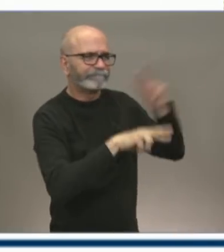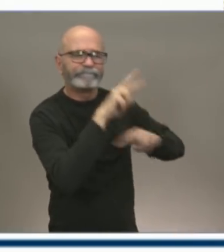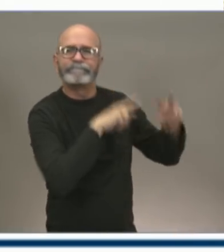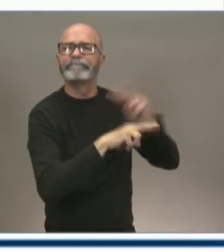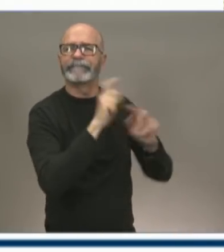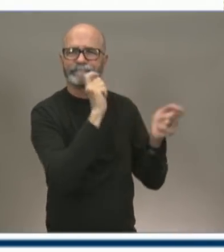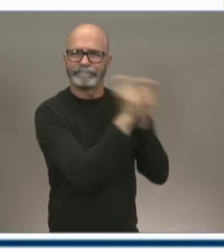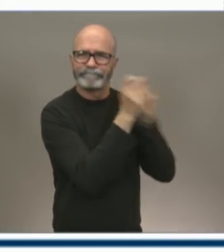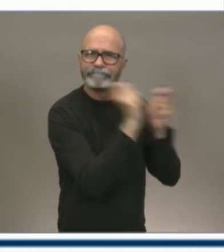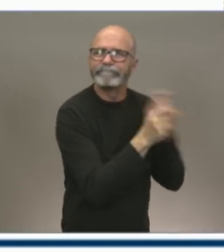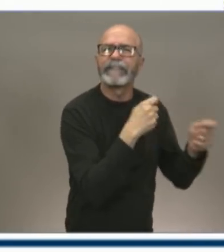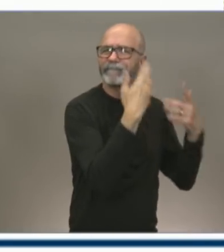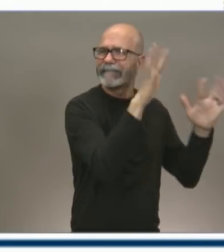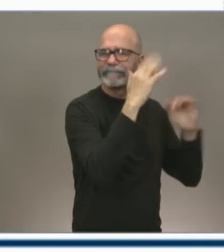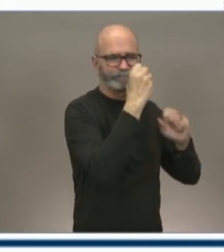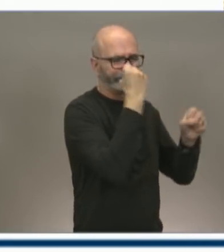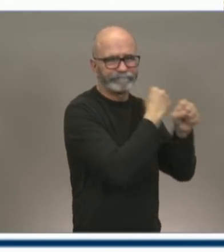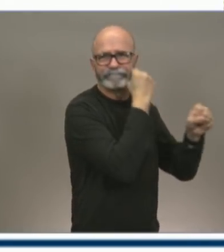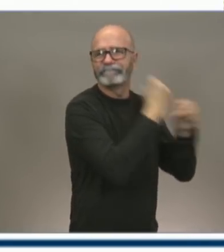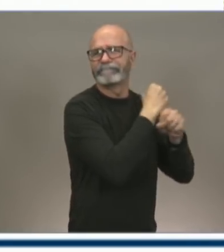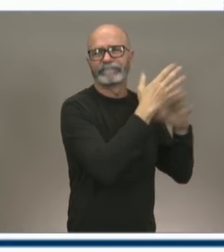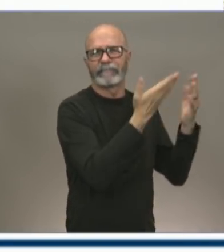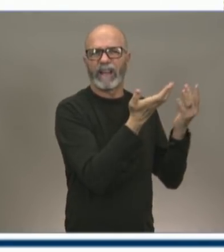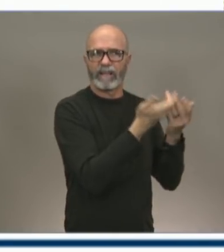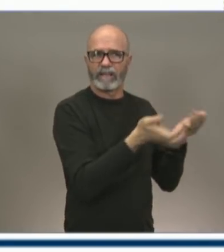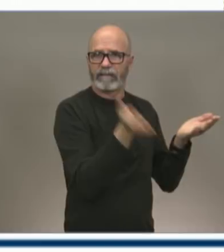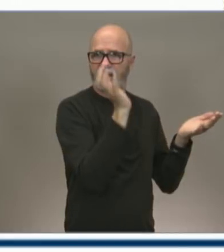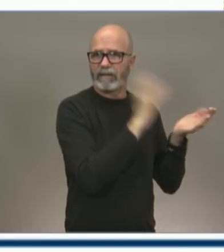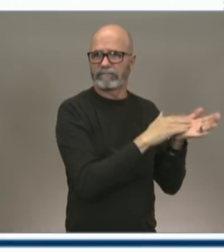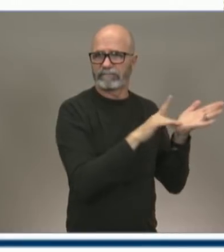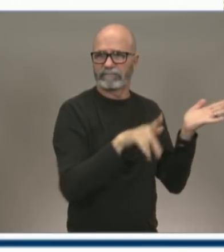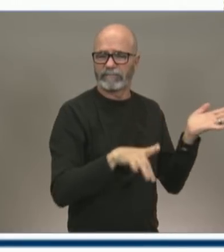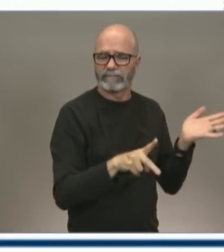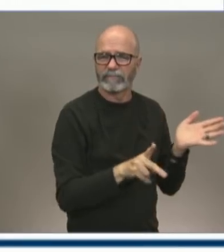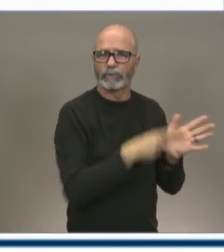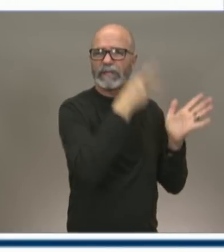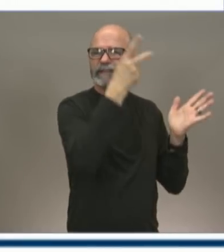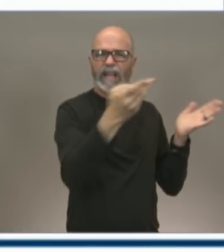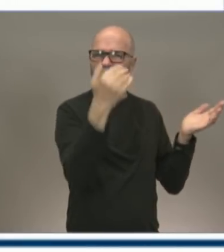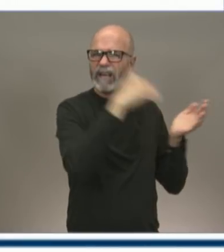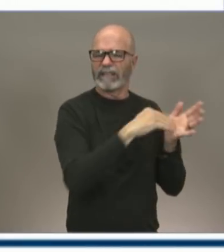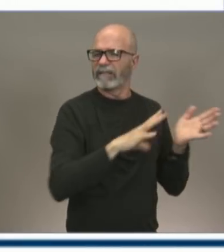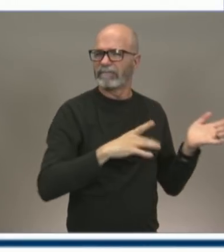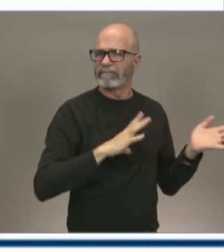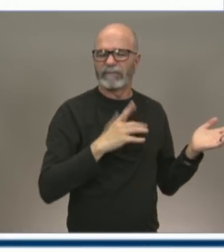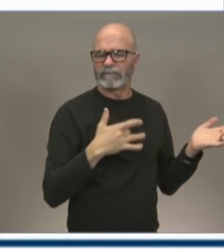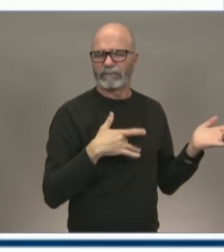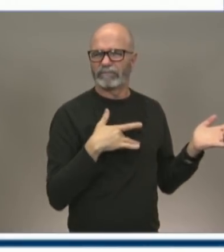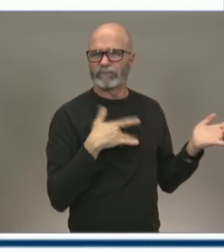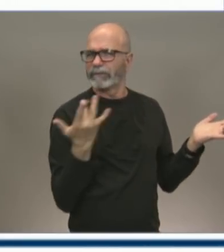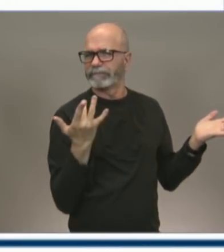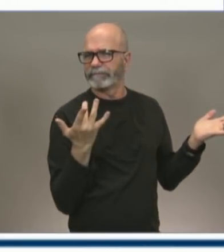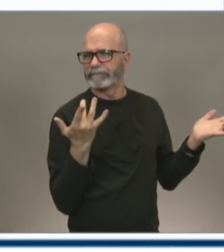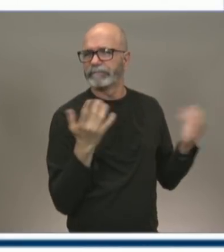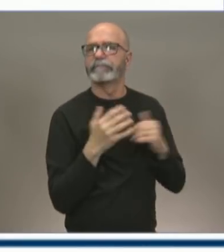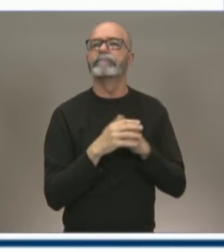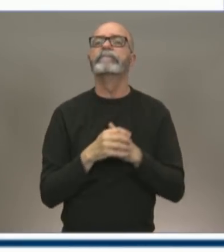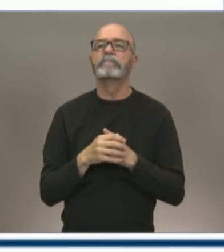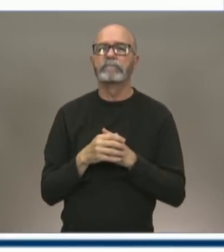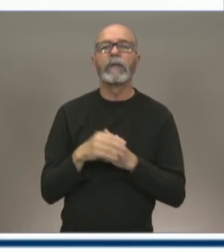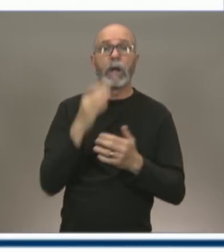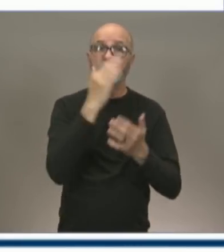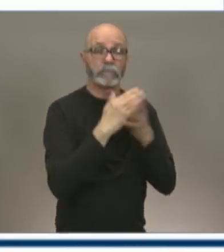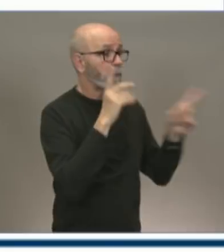necessary, and how long will that take? Some of them have already have gone through that process, but